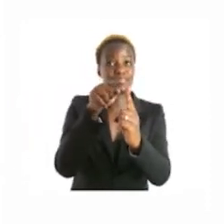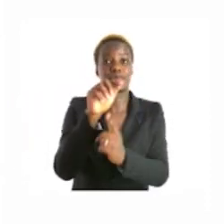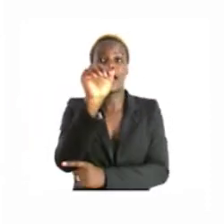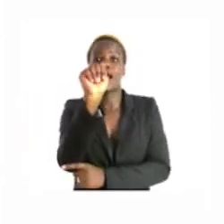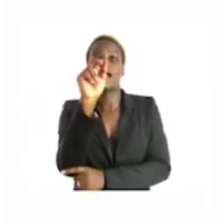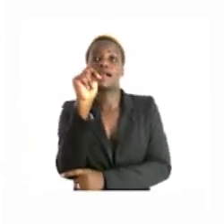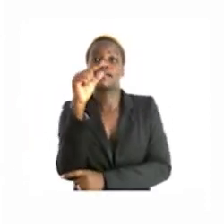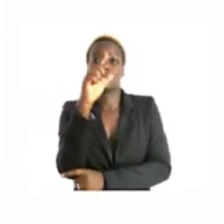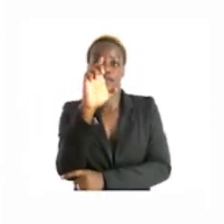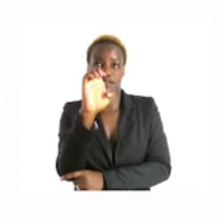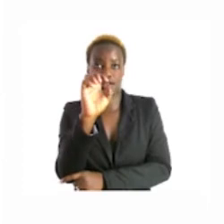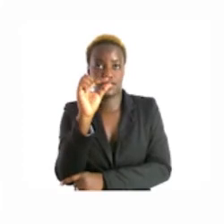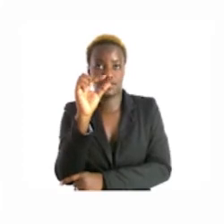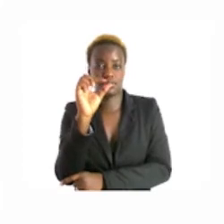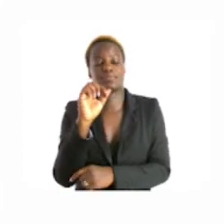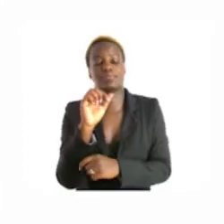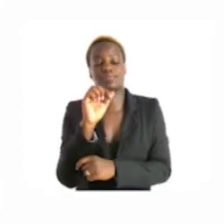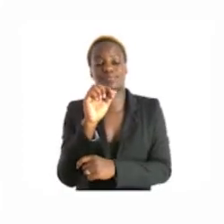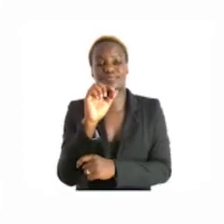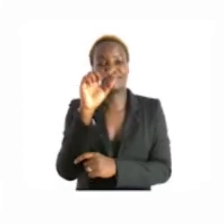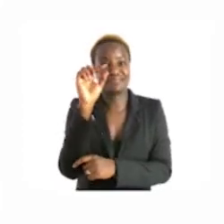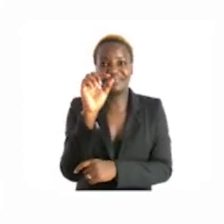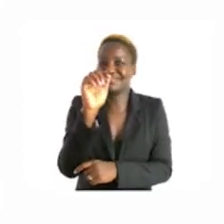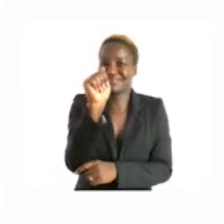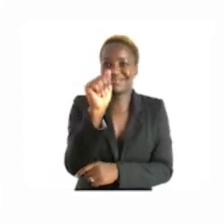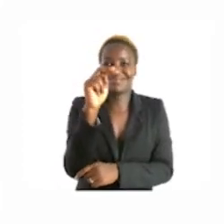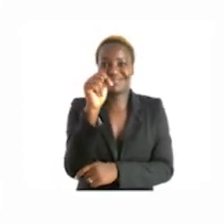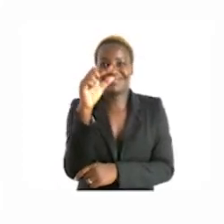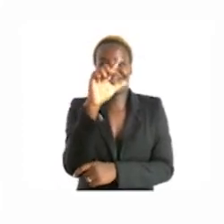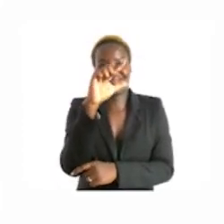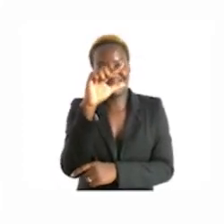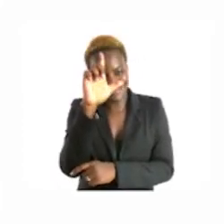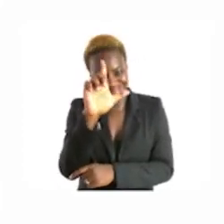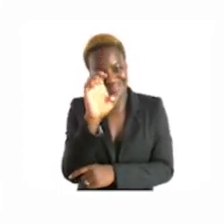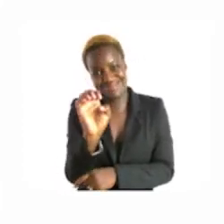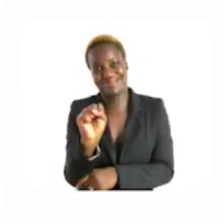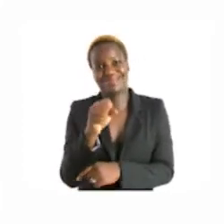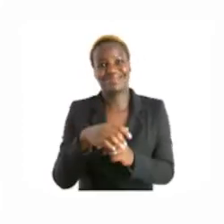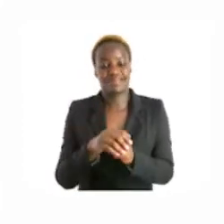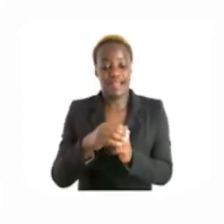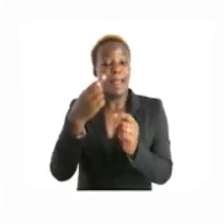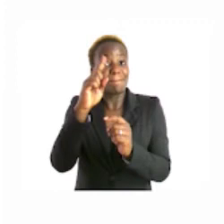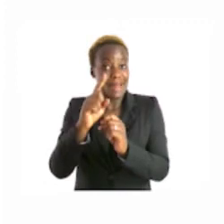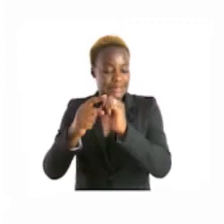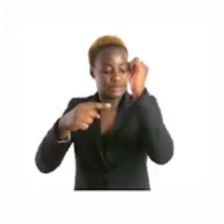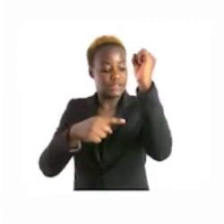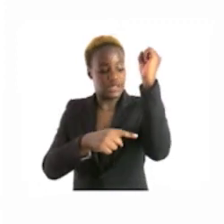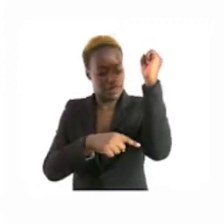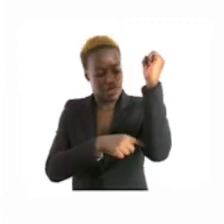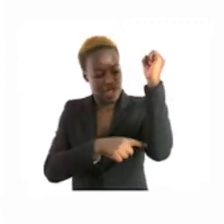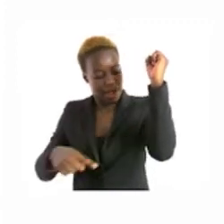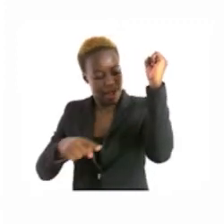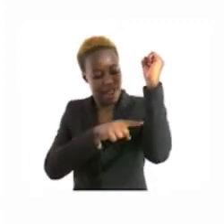two lines are meeting? The corners there? Yes, the corners are the ones outside. But the angles are the opposite